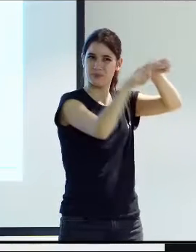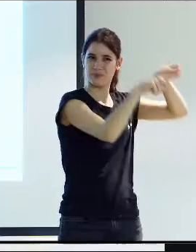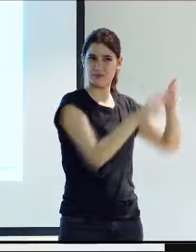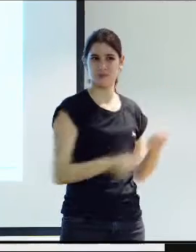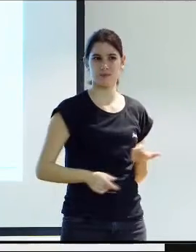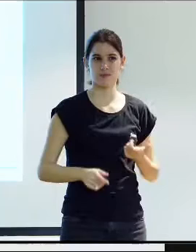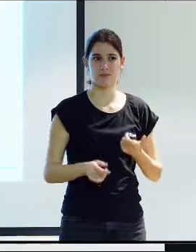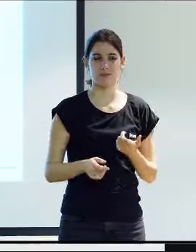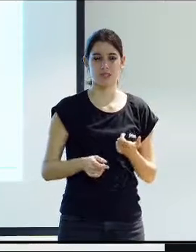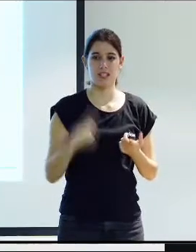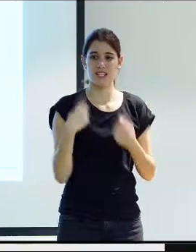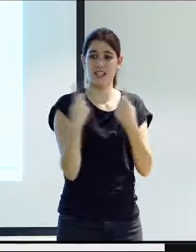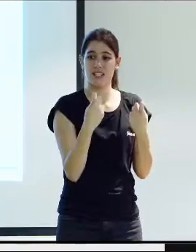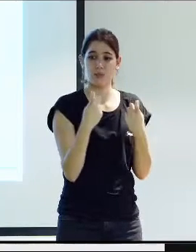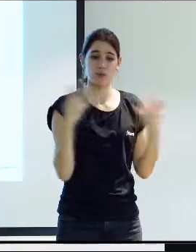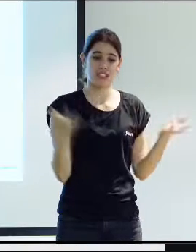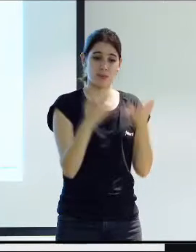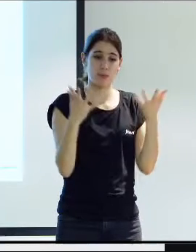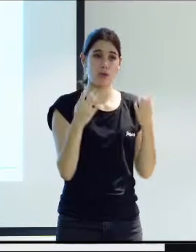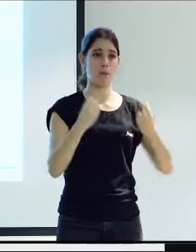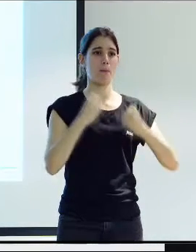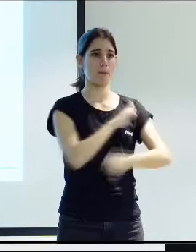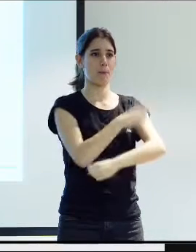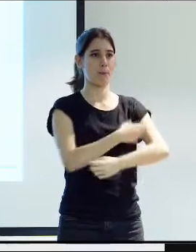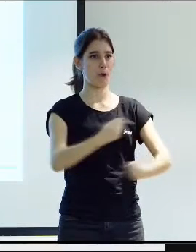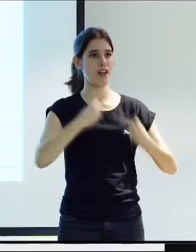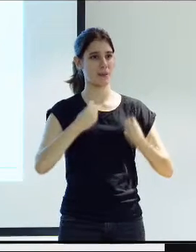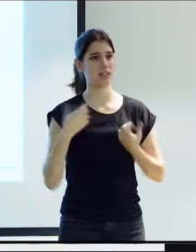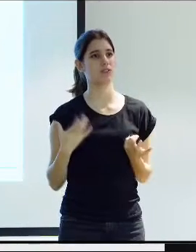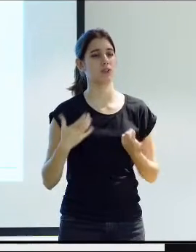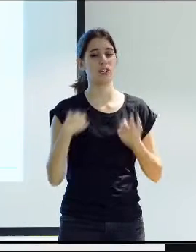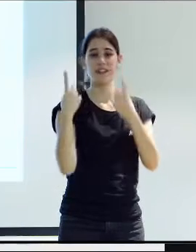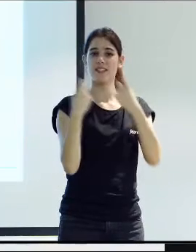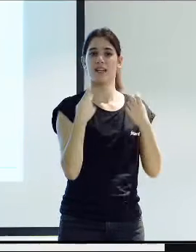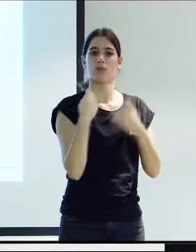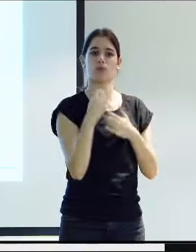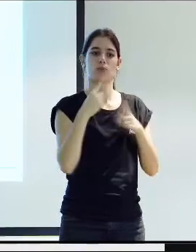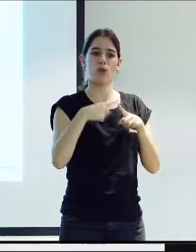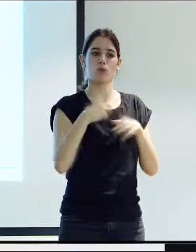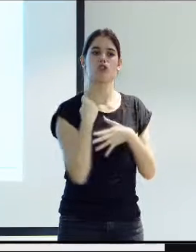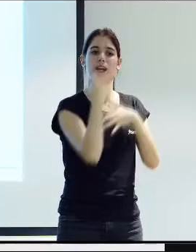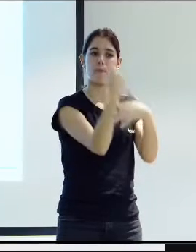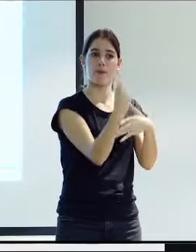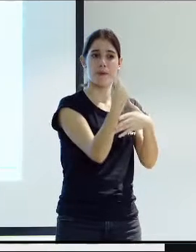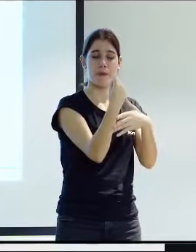a different type of assistant. And we think that empowerment should be given thought. We